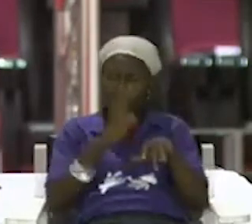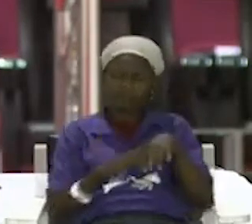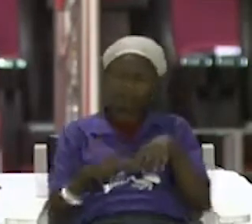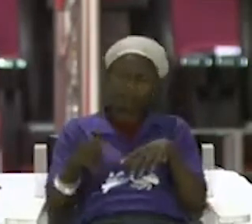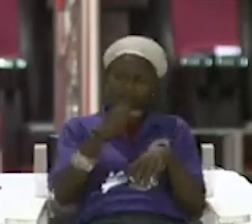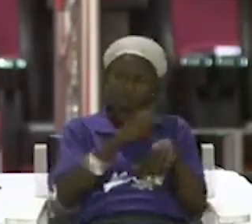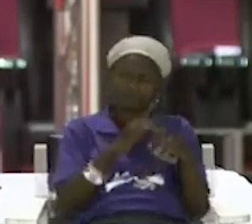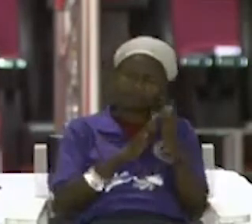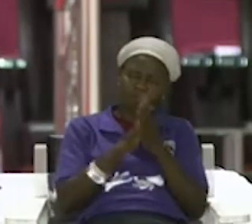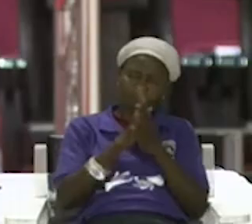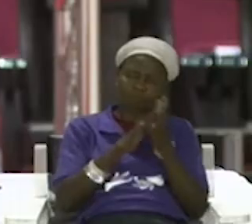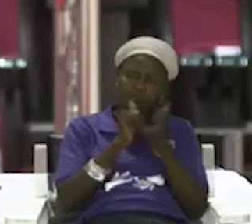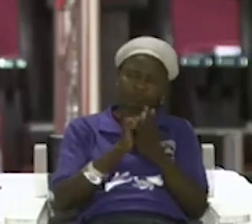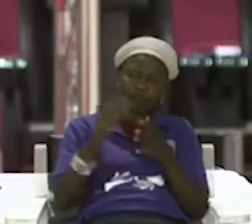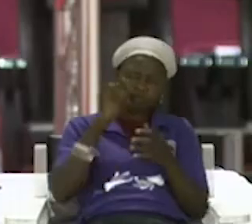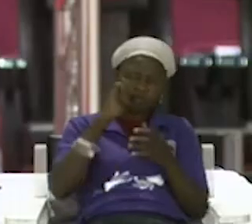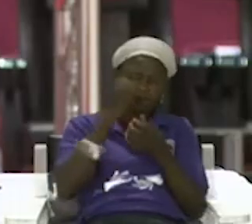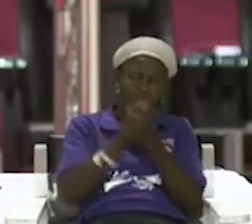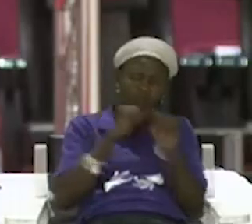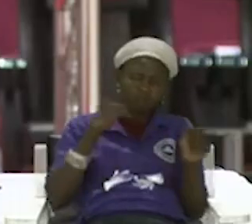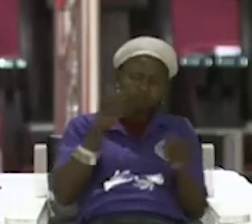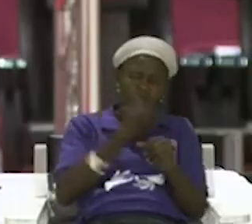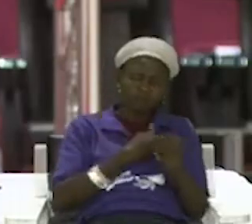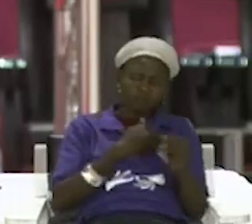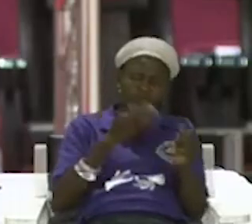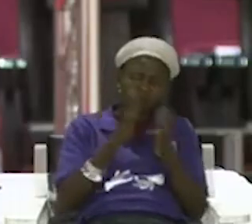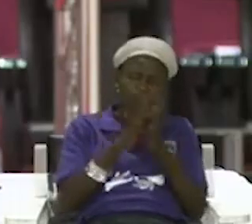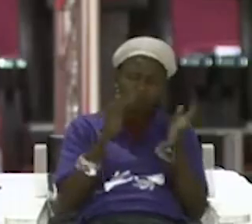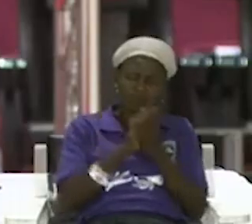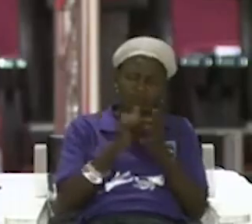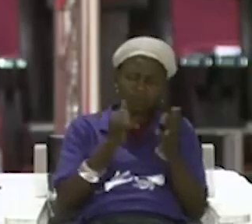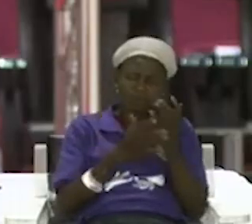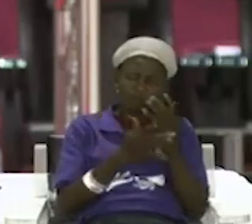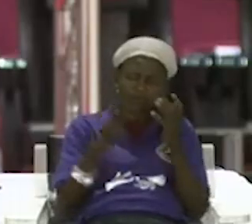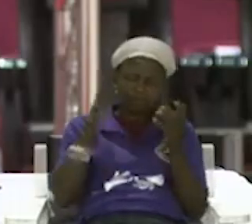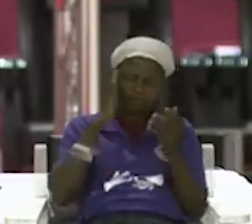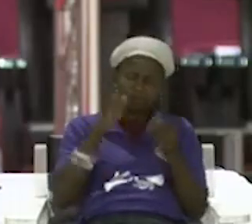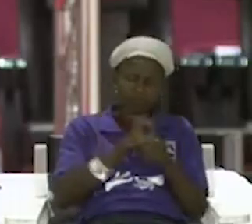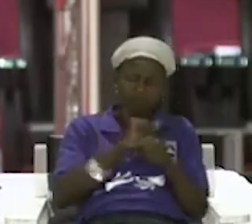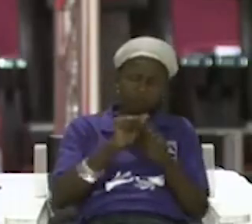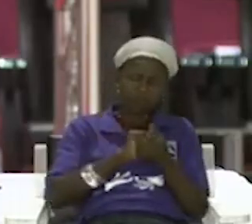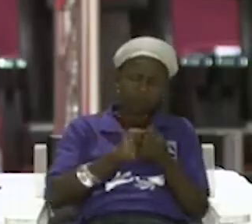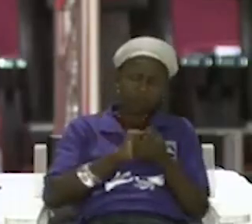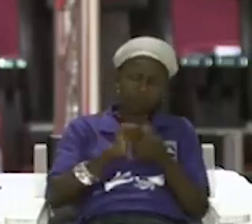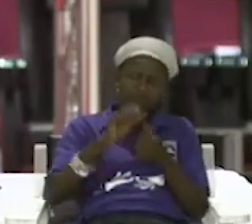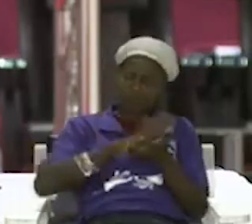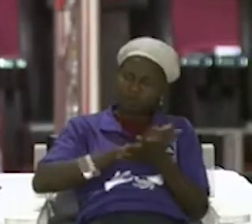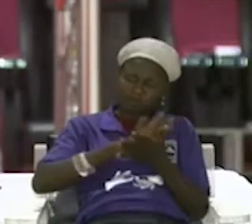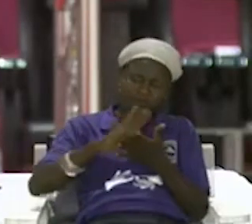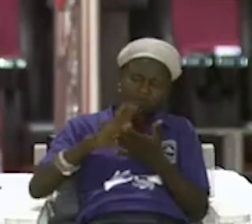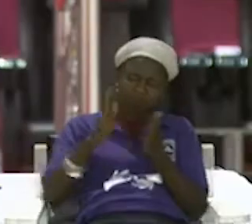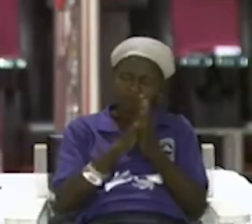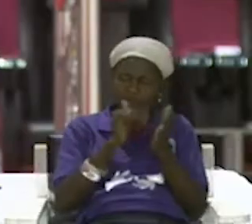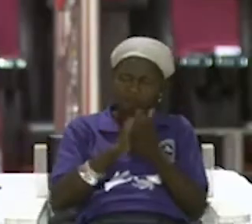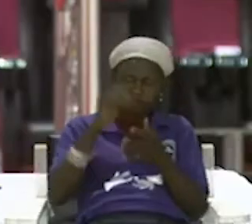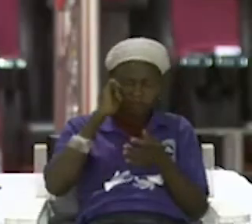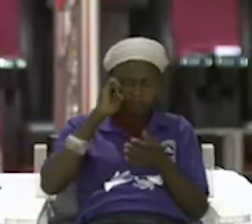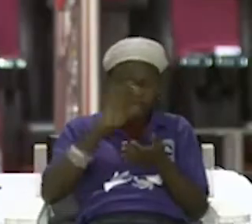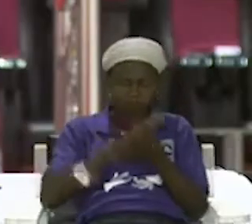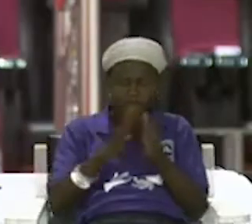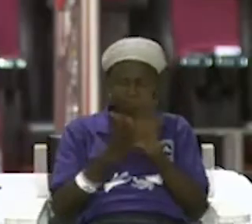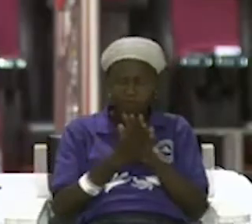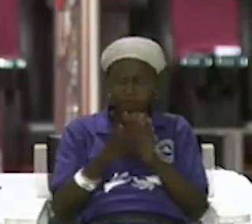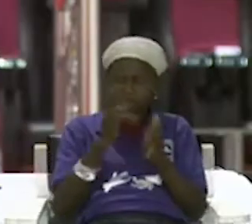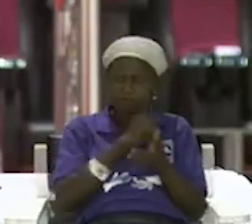that he will save your soul. Pray that his blood will wash you clean. Pray that he will become your Lord